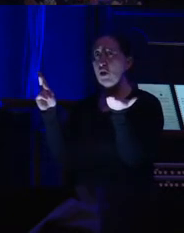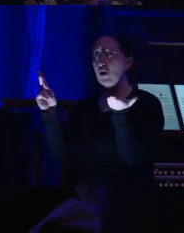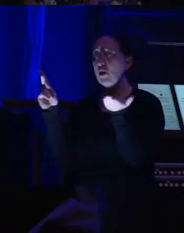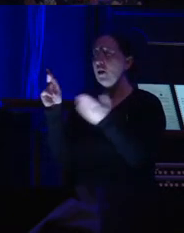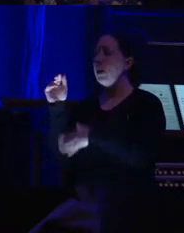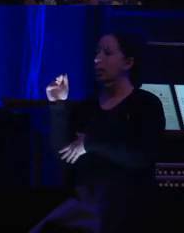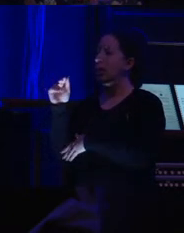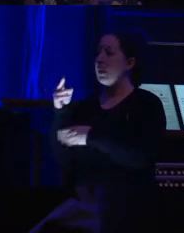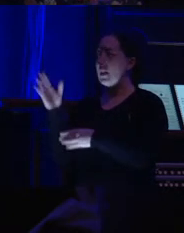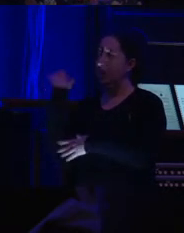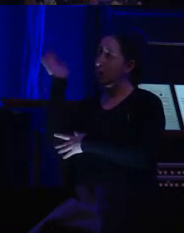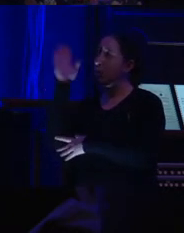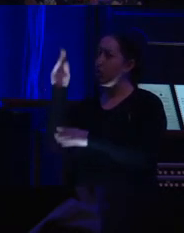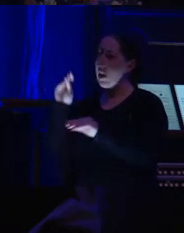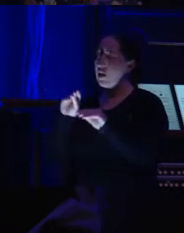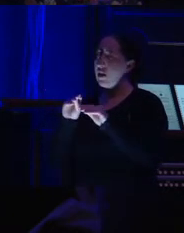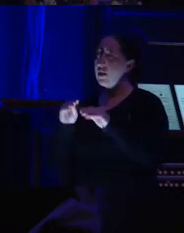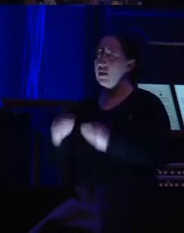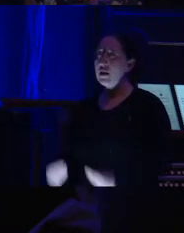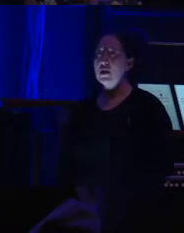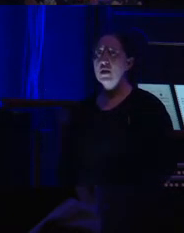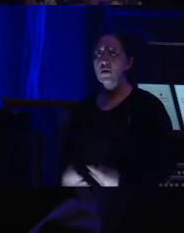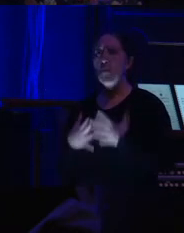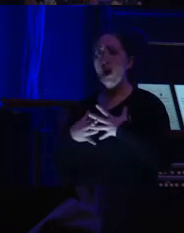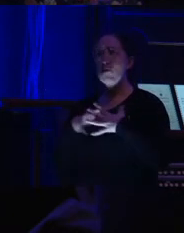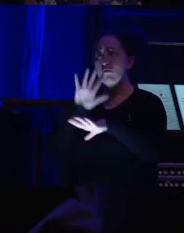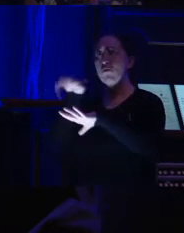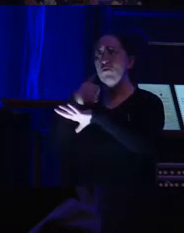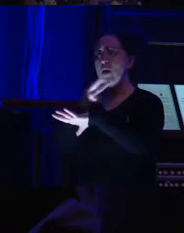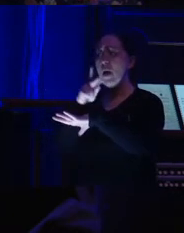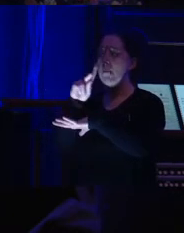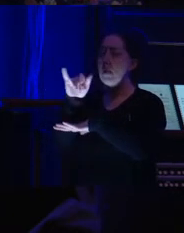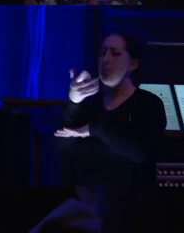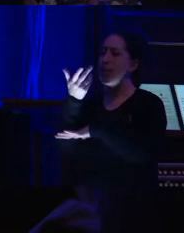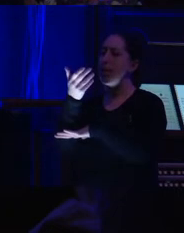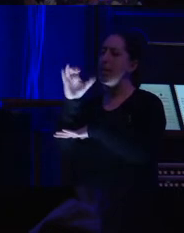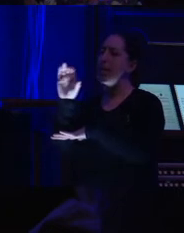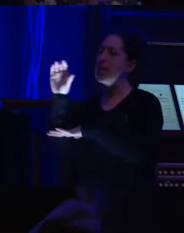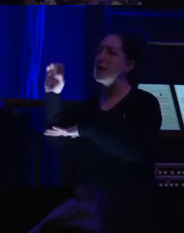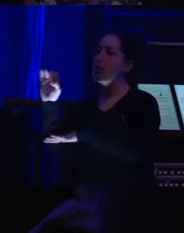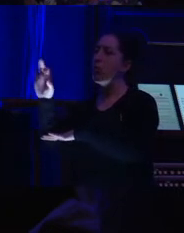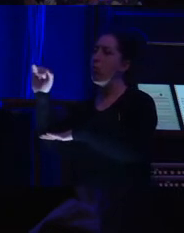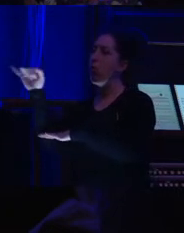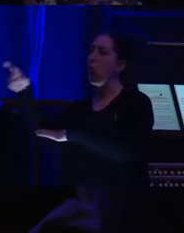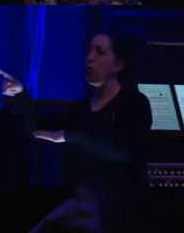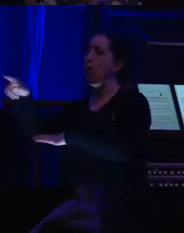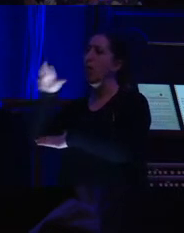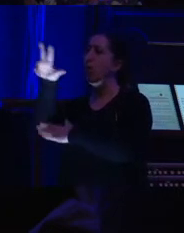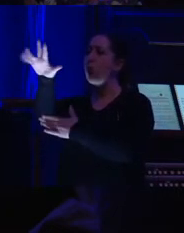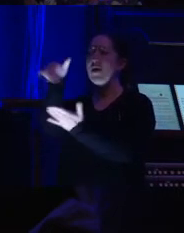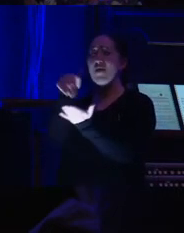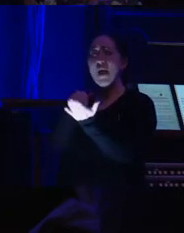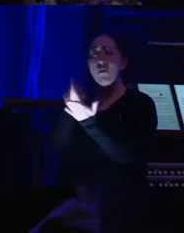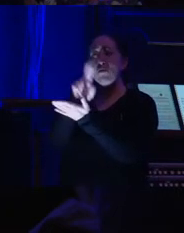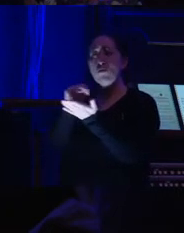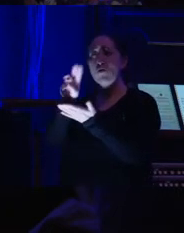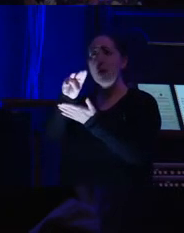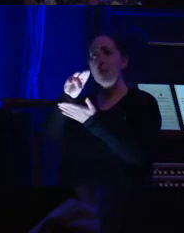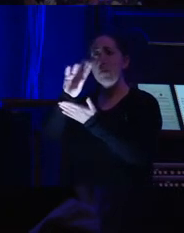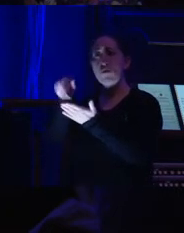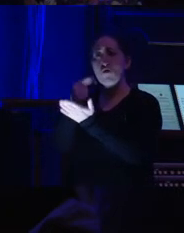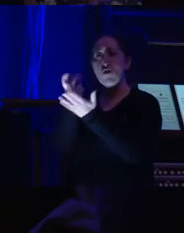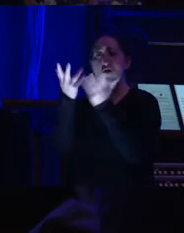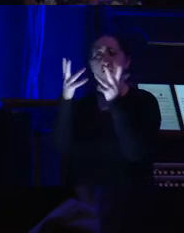inspired the world and launched the Peace Corps. Since then, nearly 3,000 University of Michigan alumni